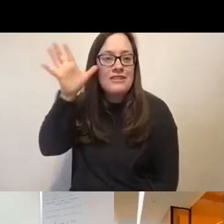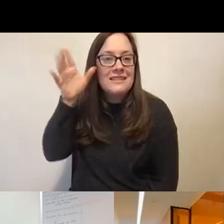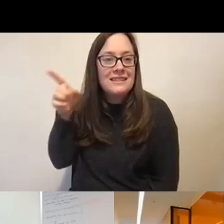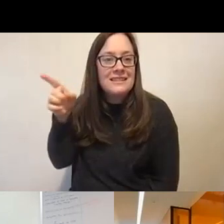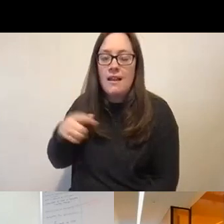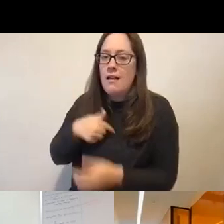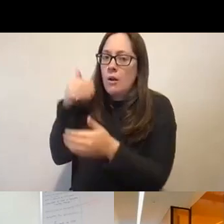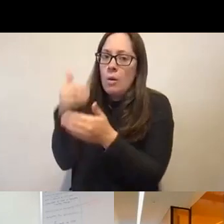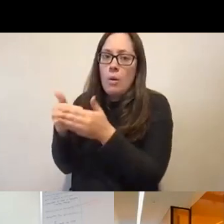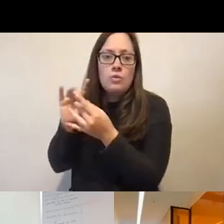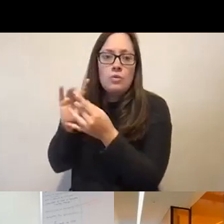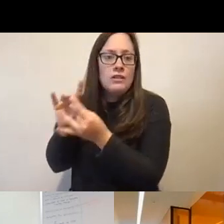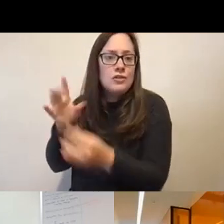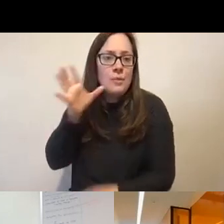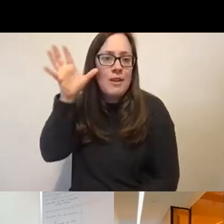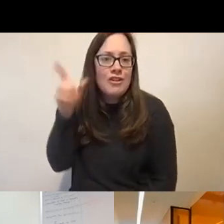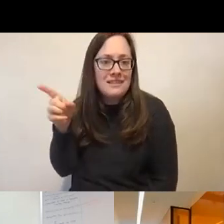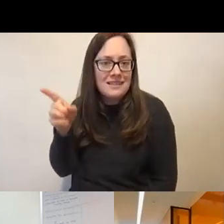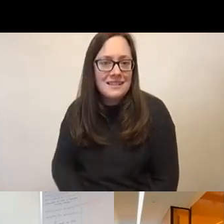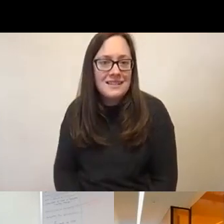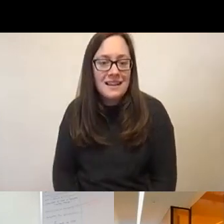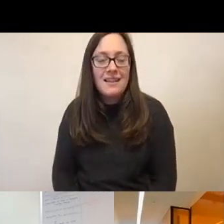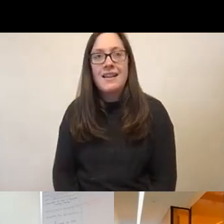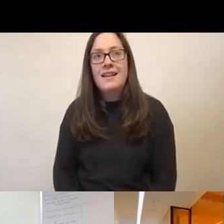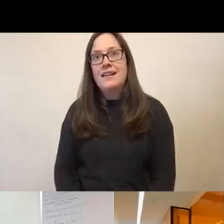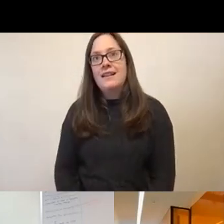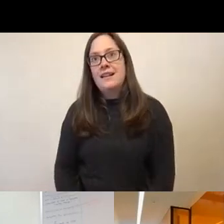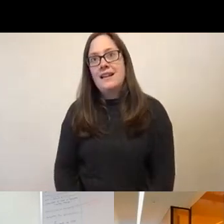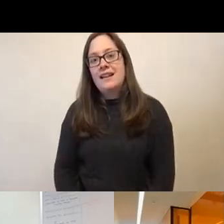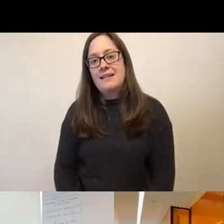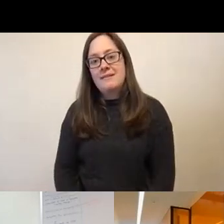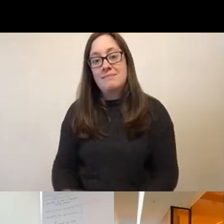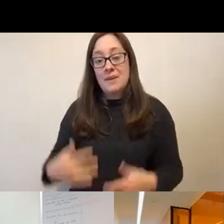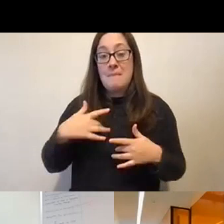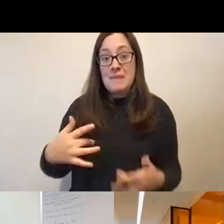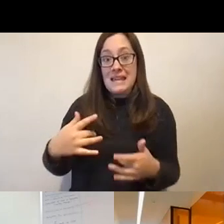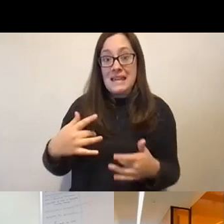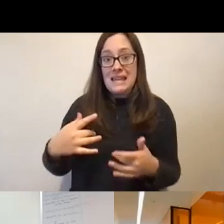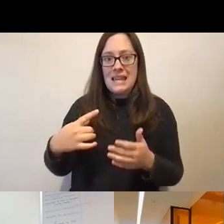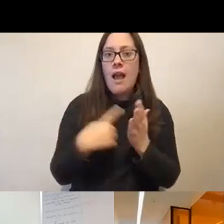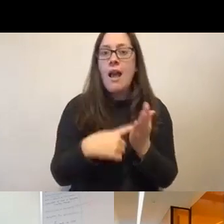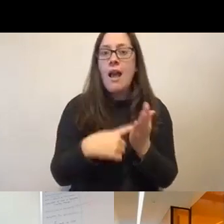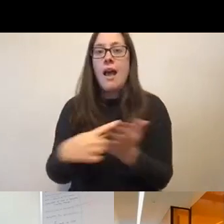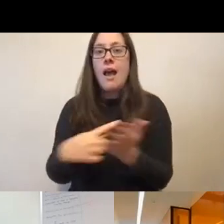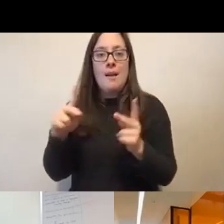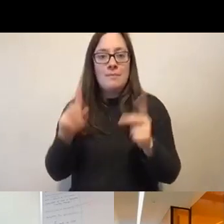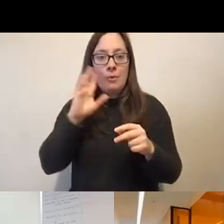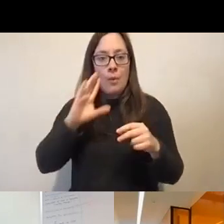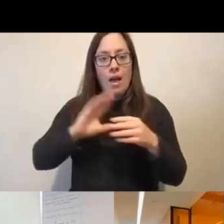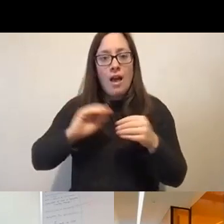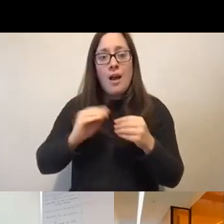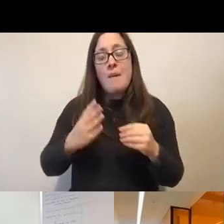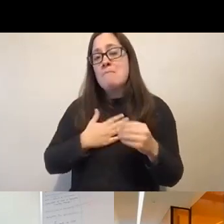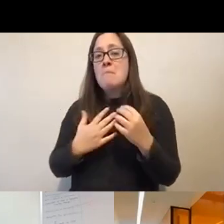I think my biggest, I think in this question, we also got asked, what is our fondest memory? And I think it's